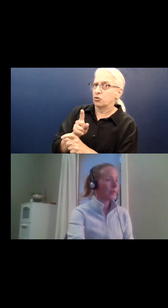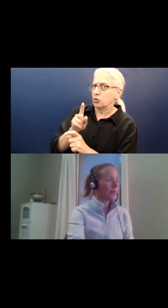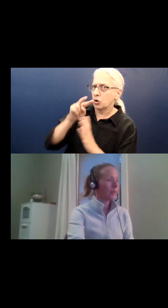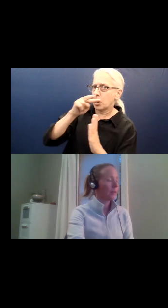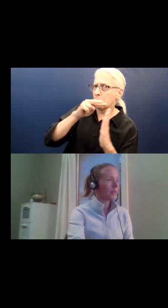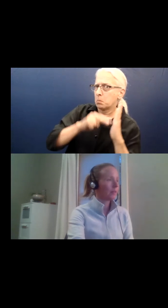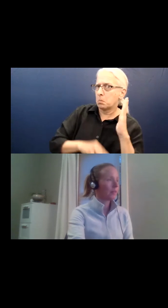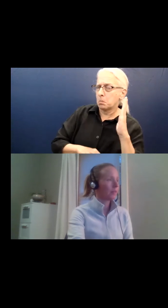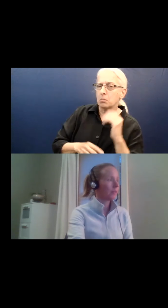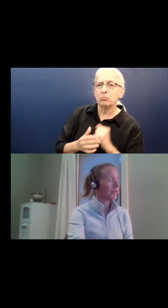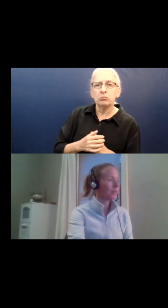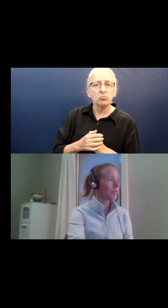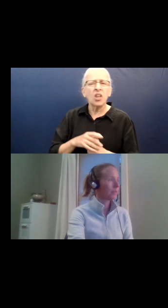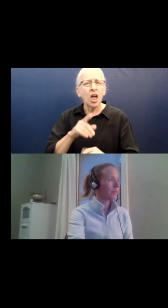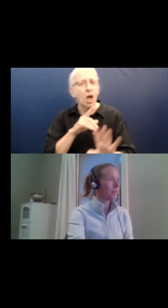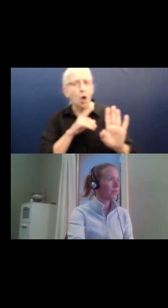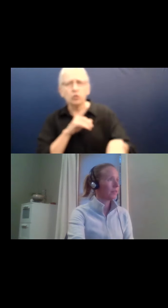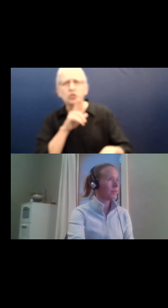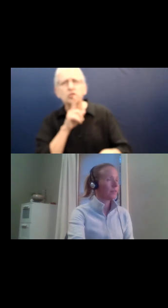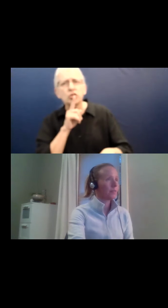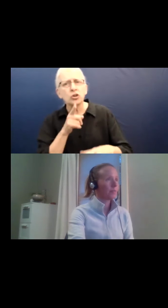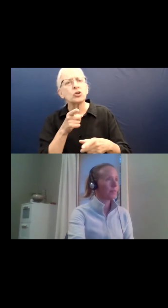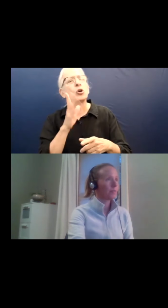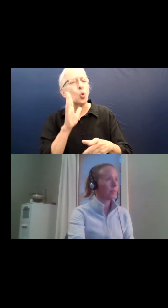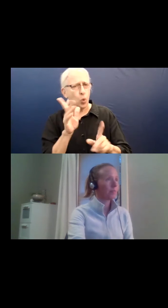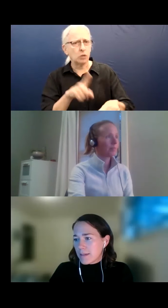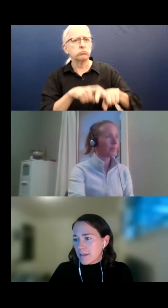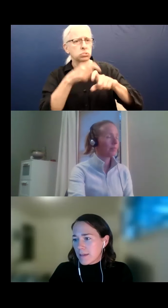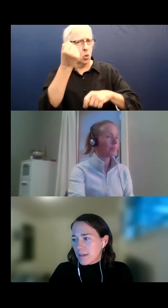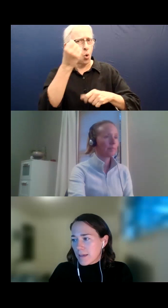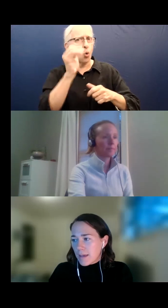Sure, let's come back to that one. That's all right.